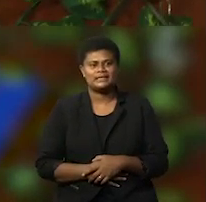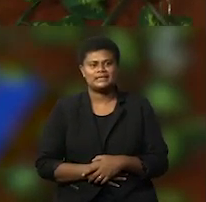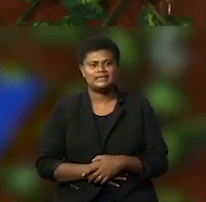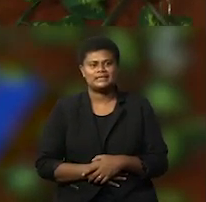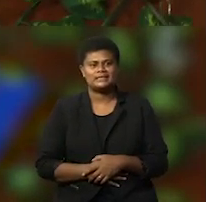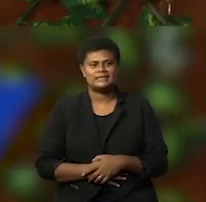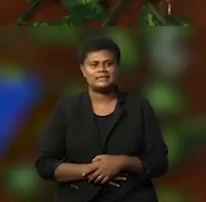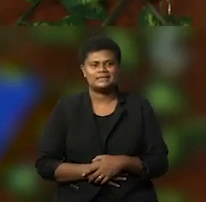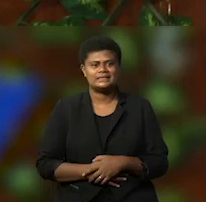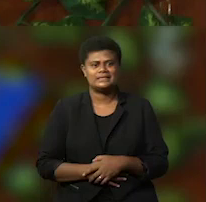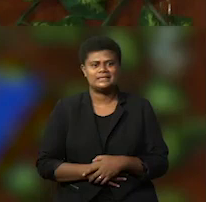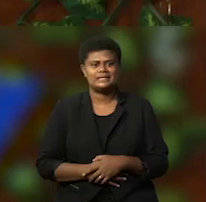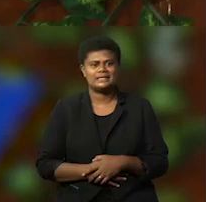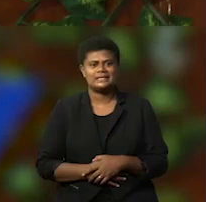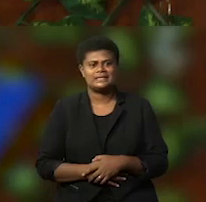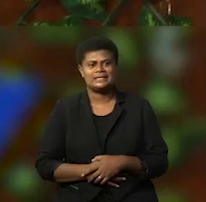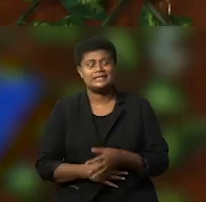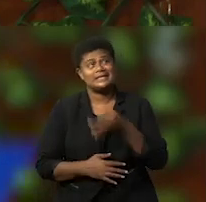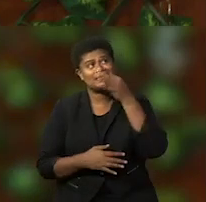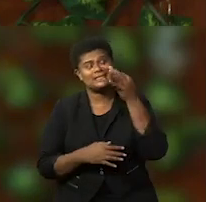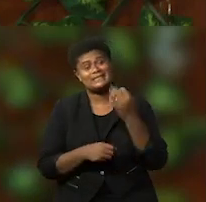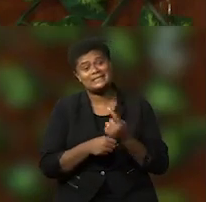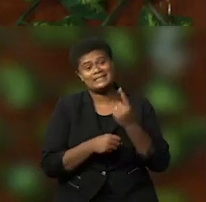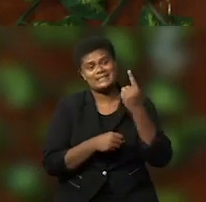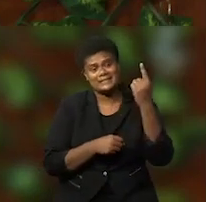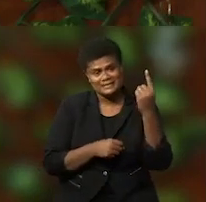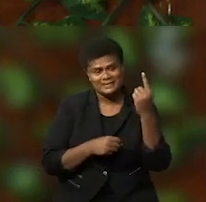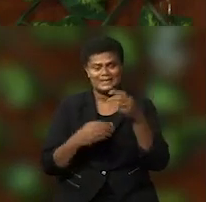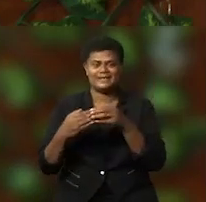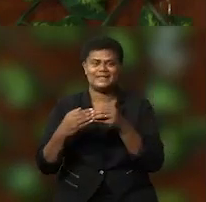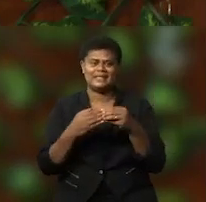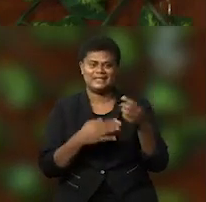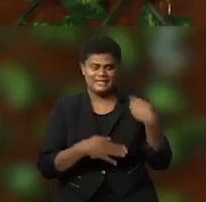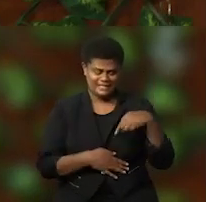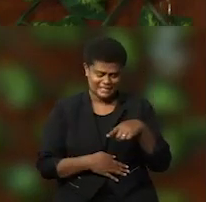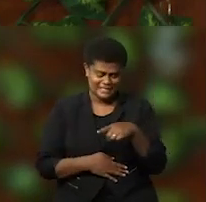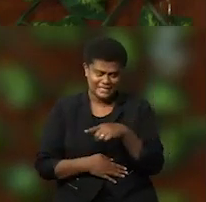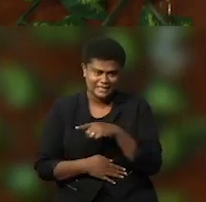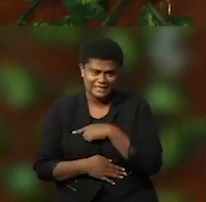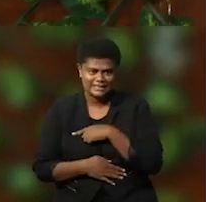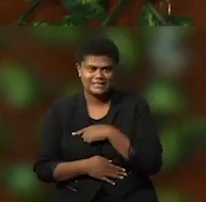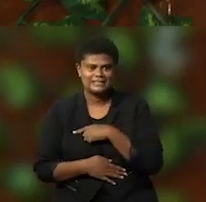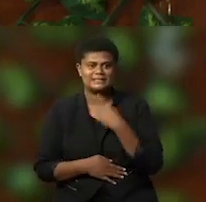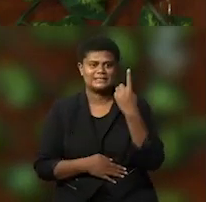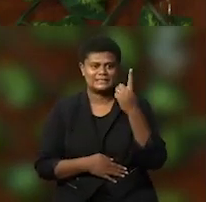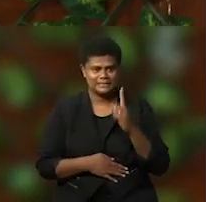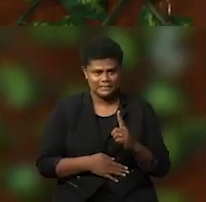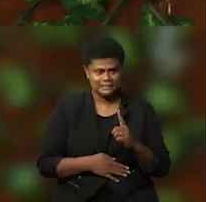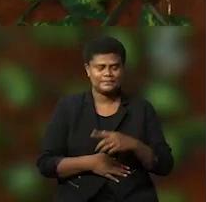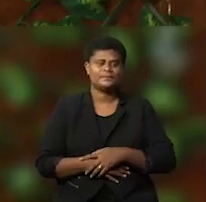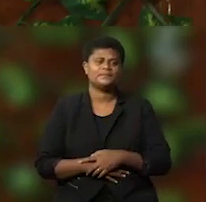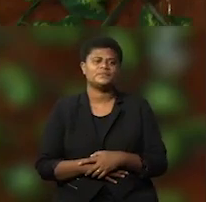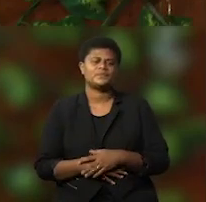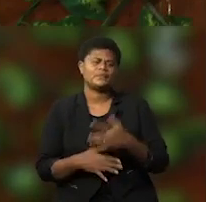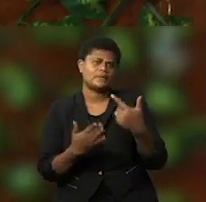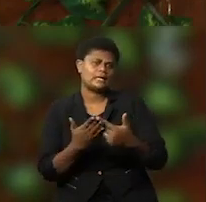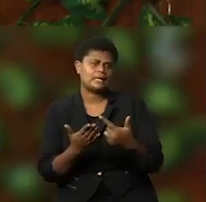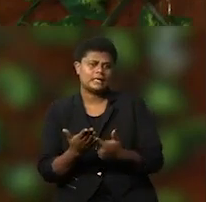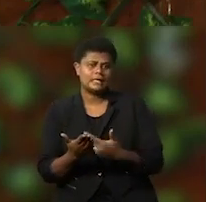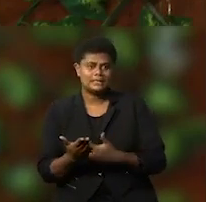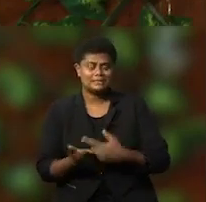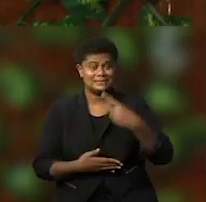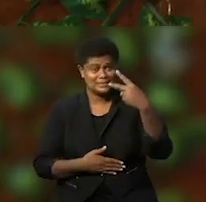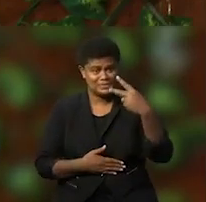and his unfailing mercy that has been with us throughout till date. Guys, it's the 12th Sabbath of